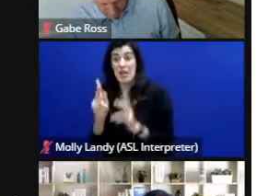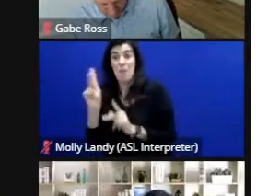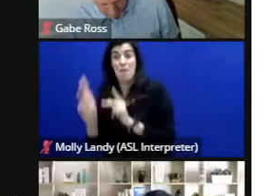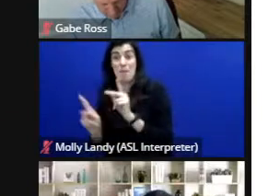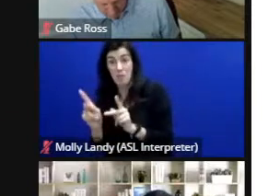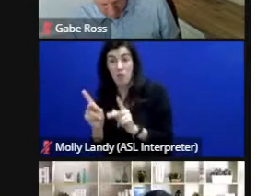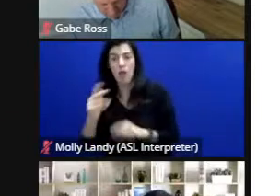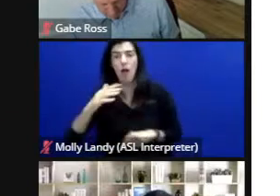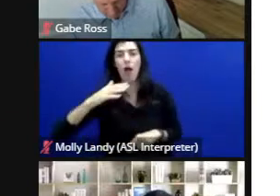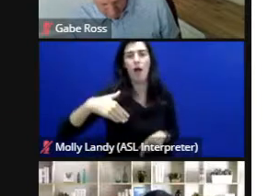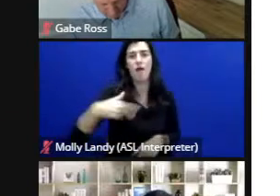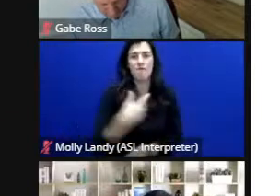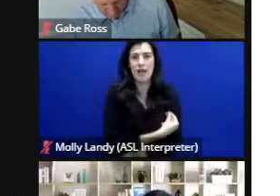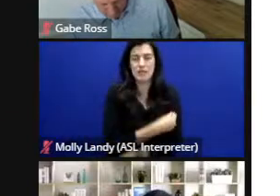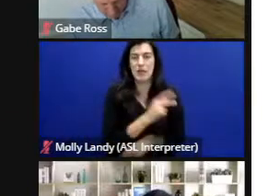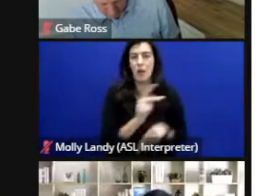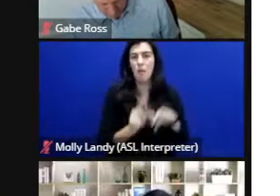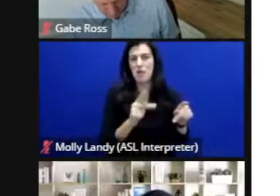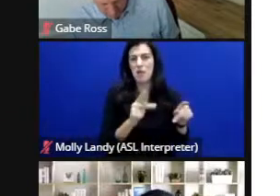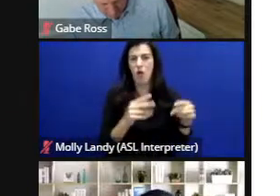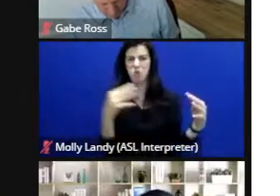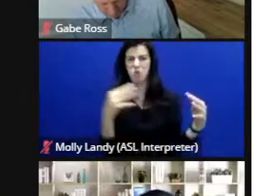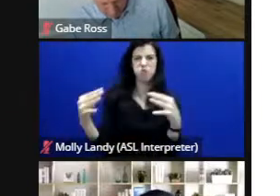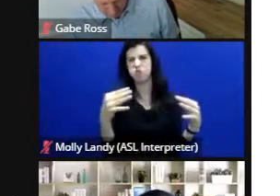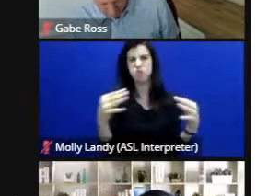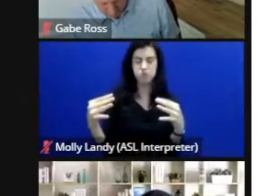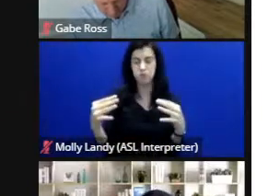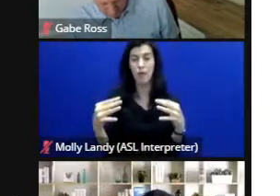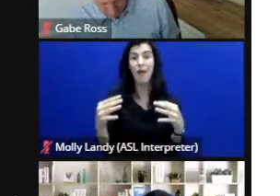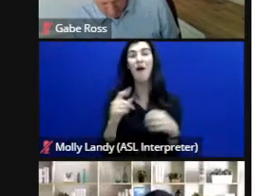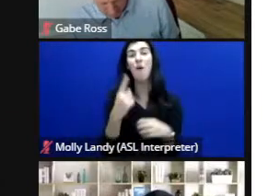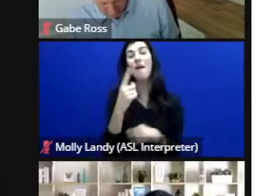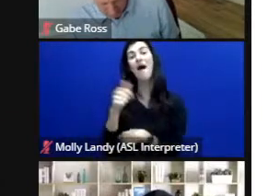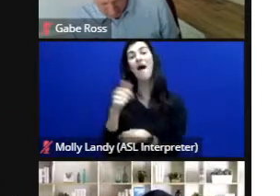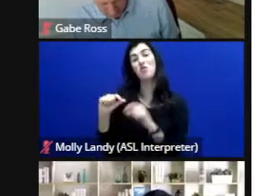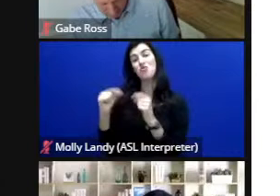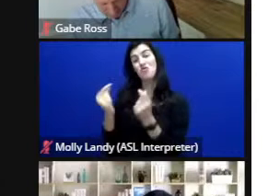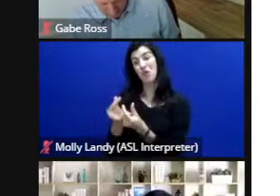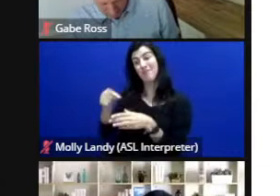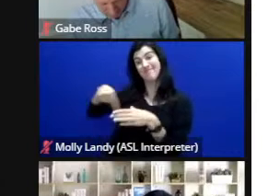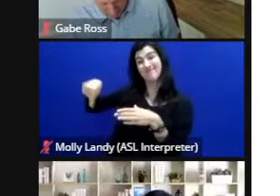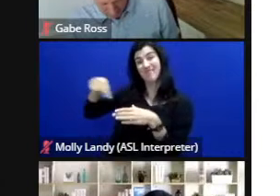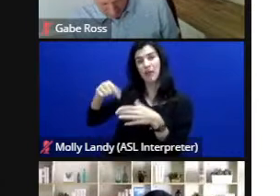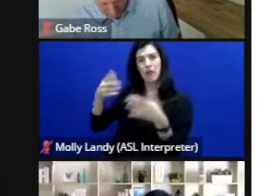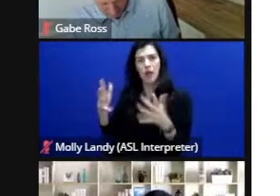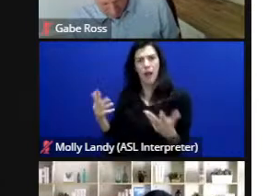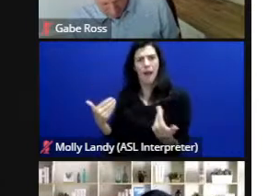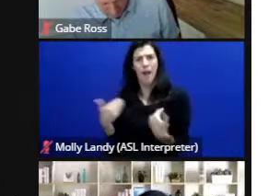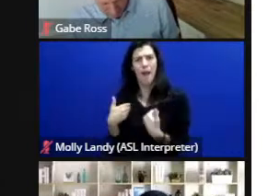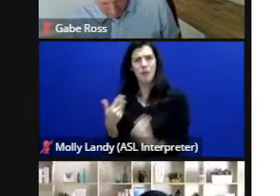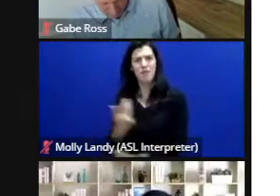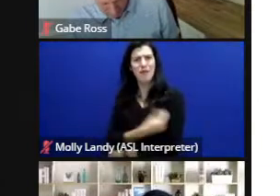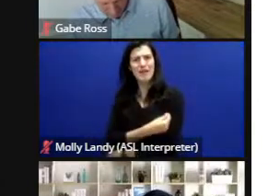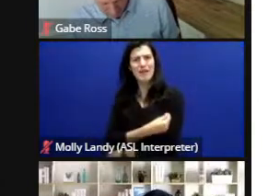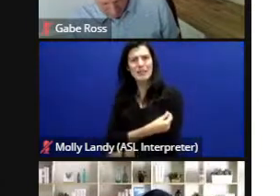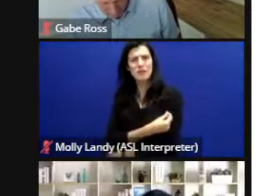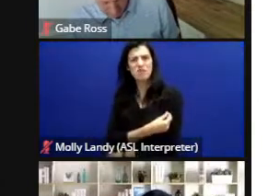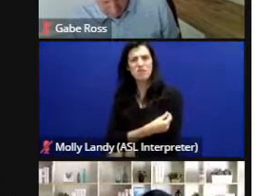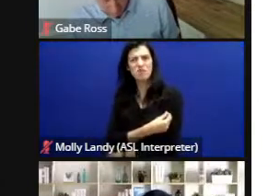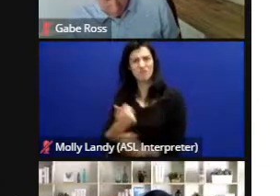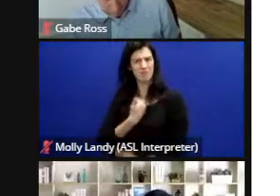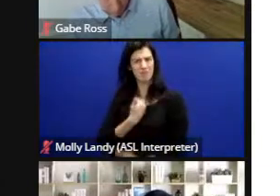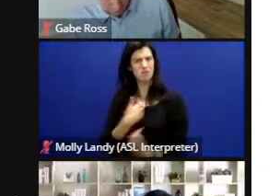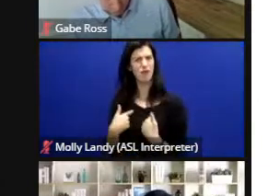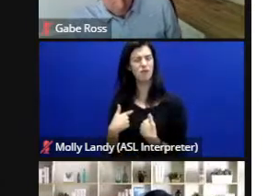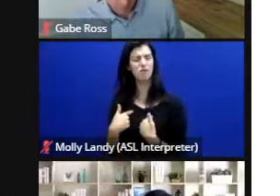another group, which I will call the had the disease group, among which I'm one of them. And since I don't have my notes in front of me, I can